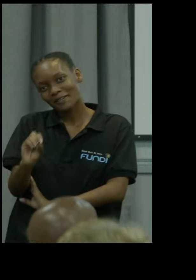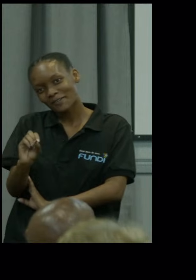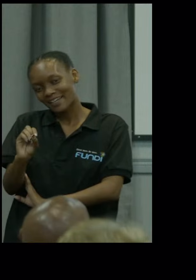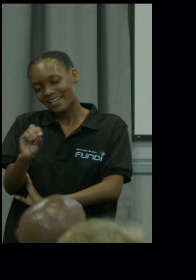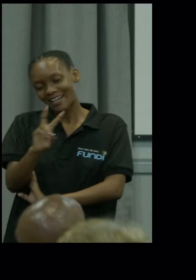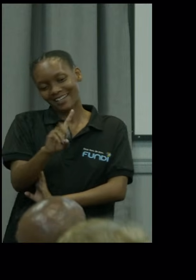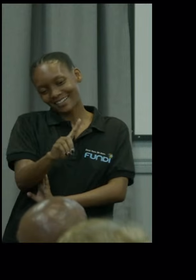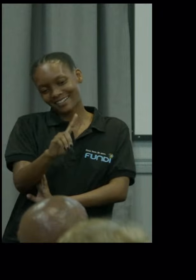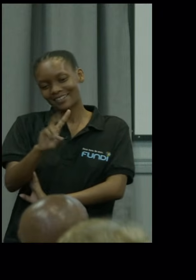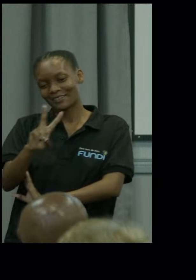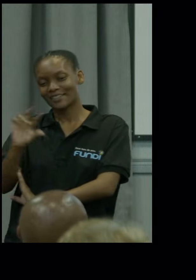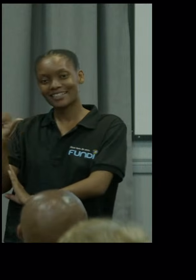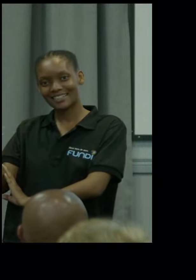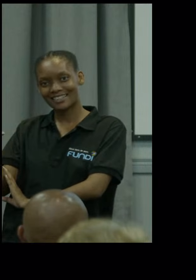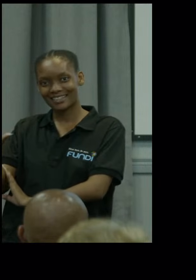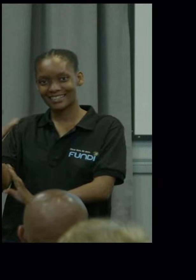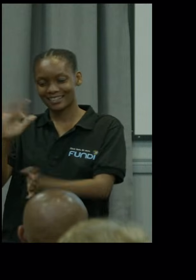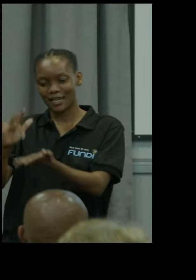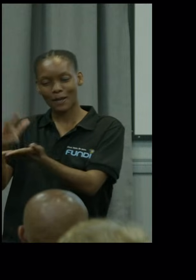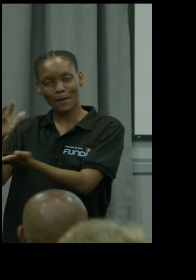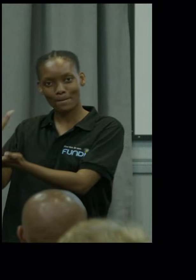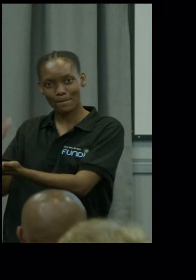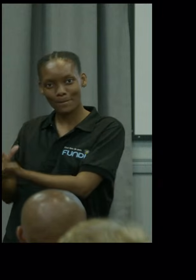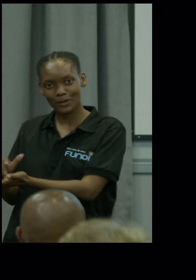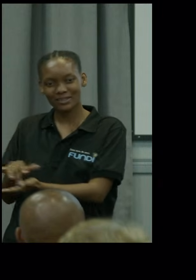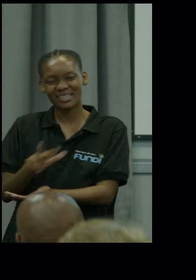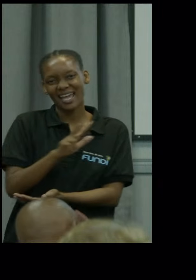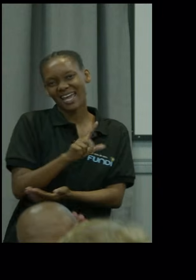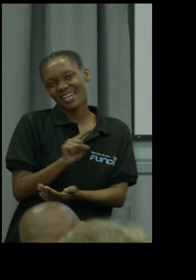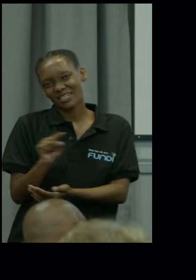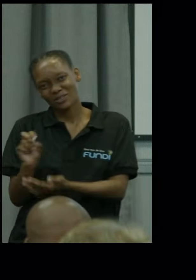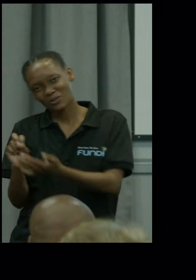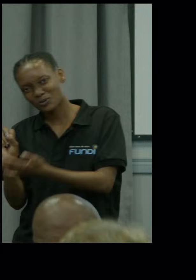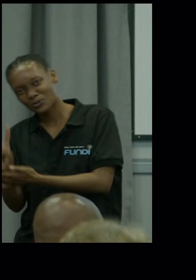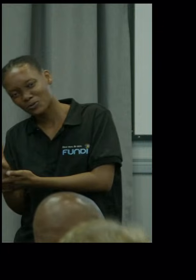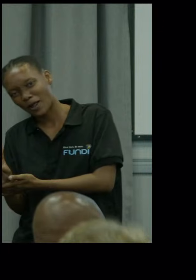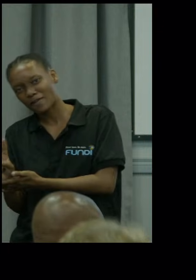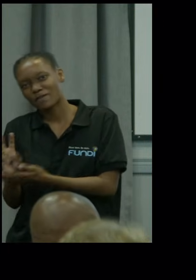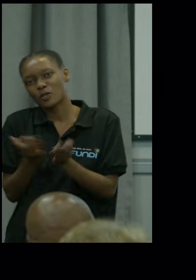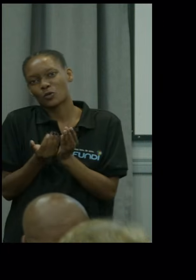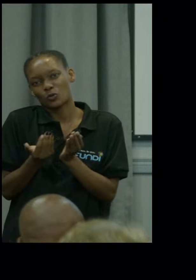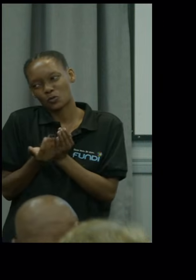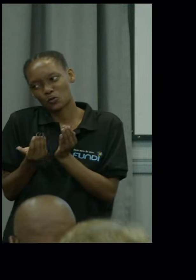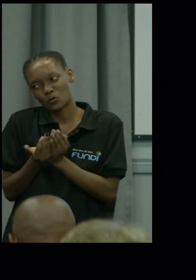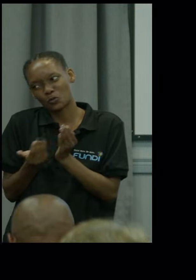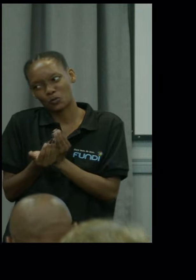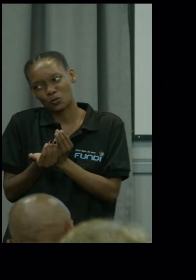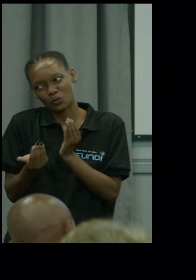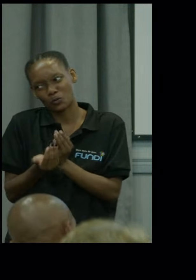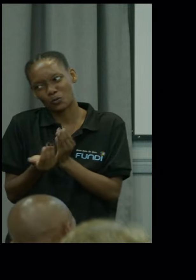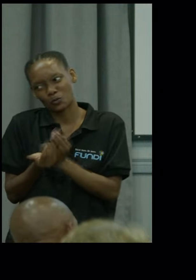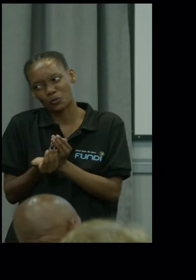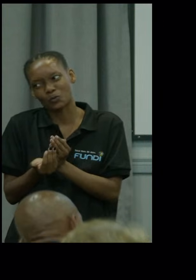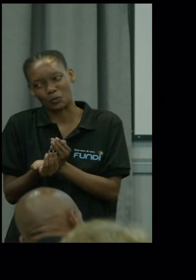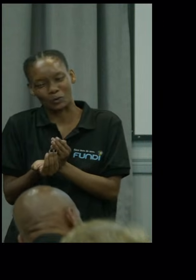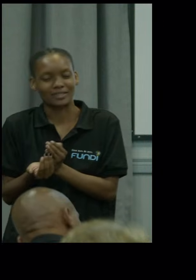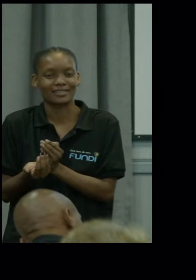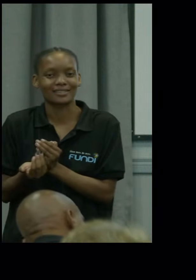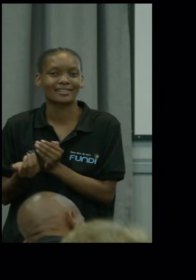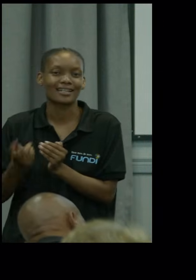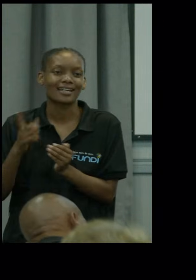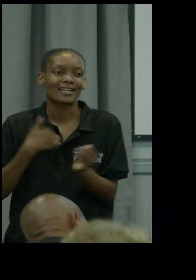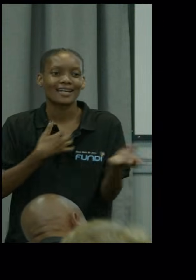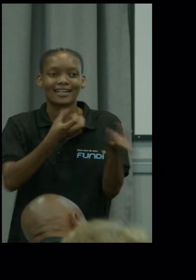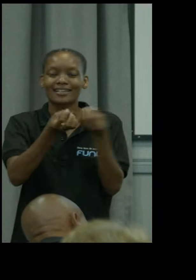or so posts in 8 to 12 schools, grades 8 to 12 schools, and distributed them